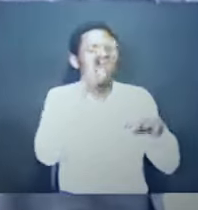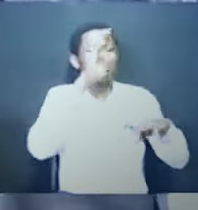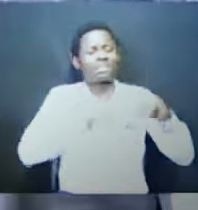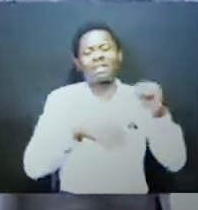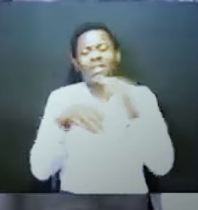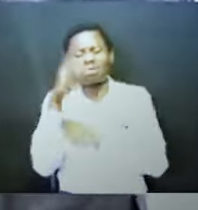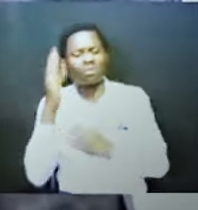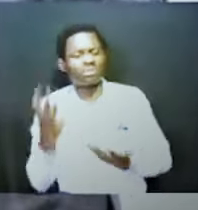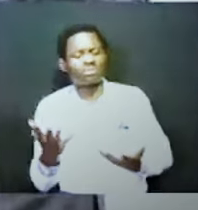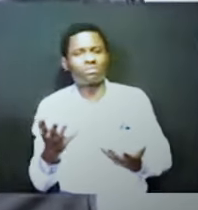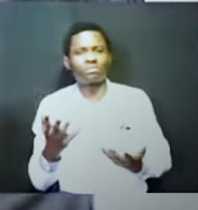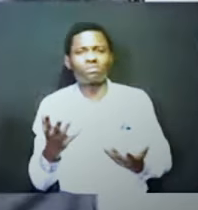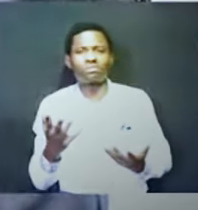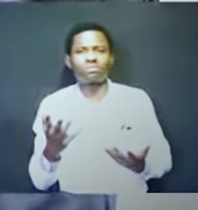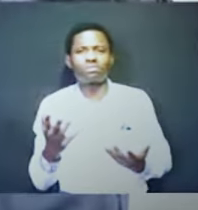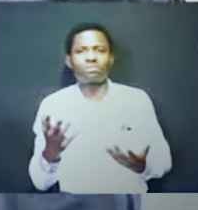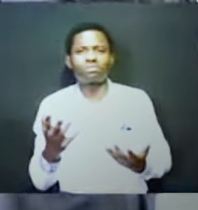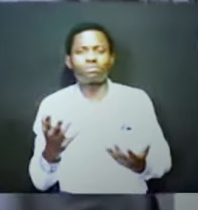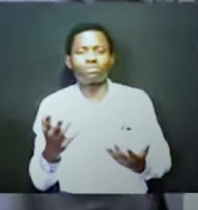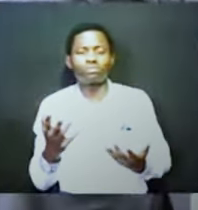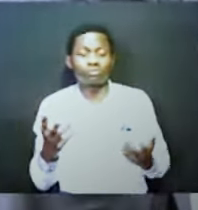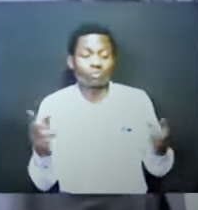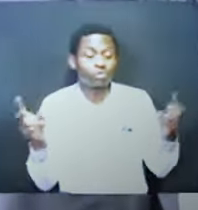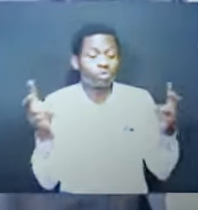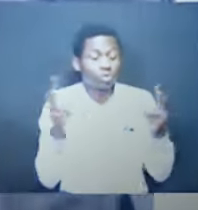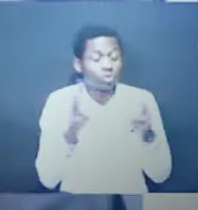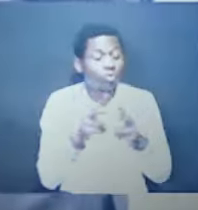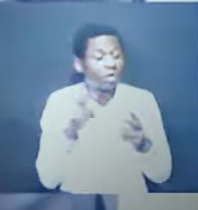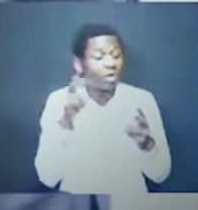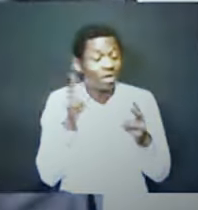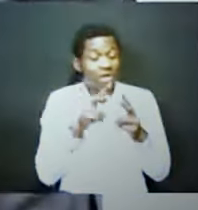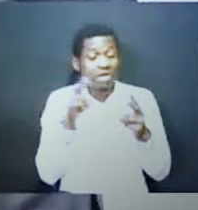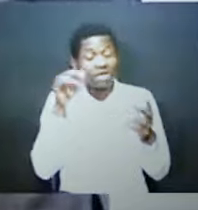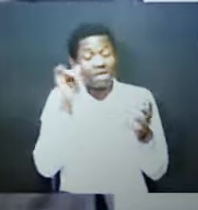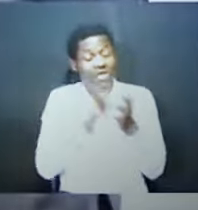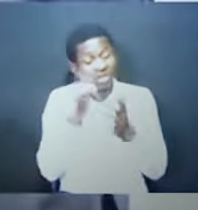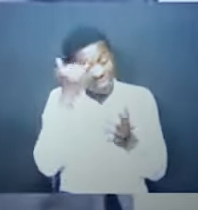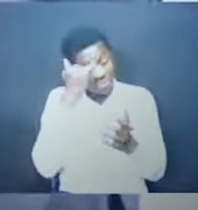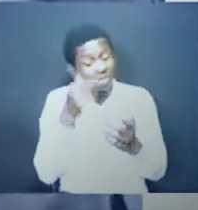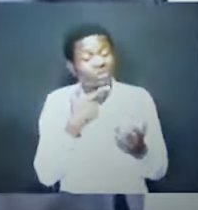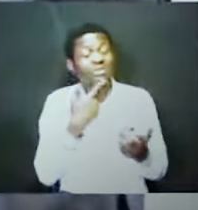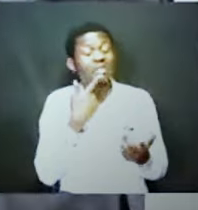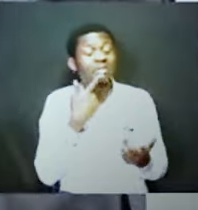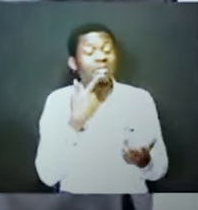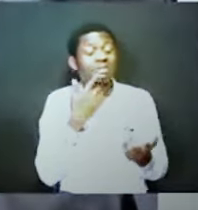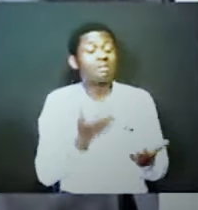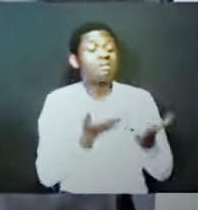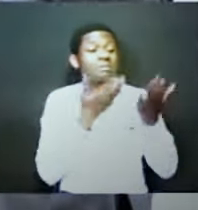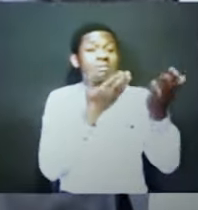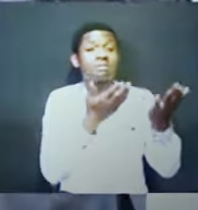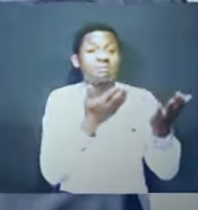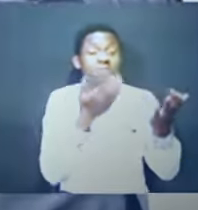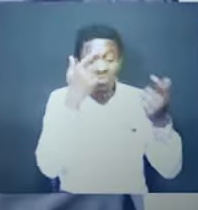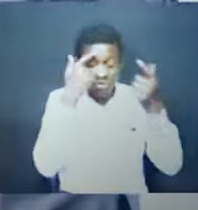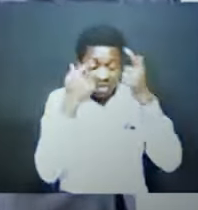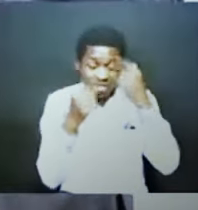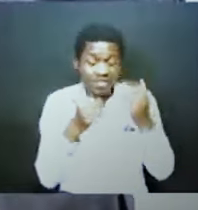That is why I'm careful to say I'm not suggesting to you. Otherwise, tonight some people will die.